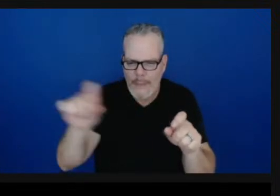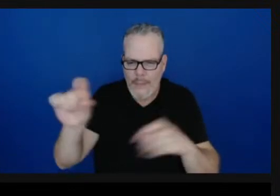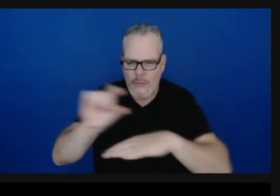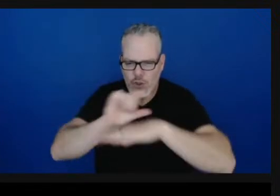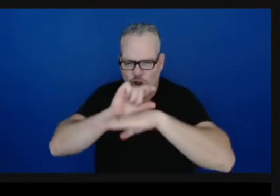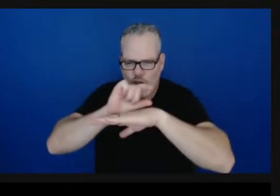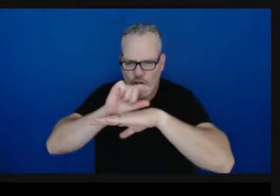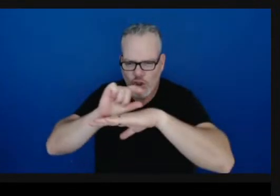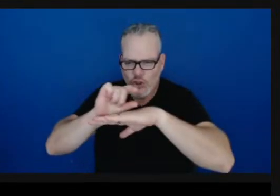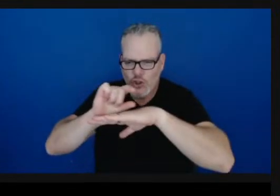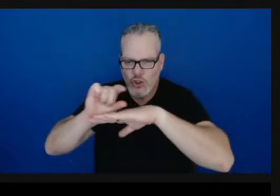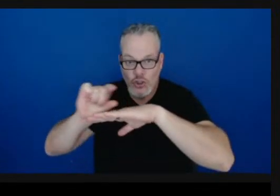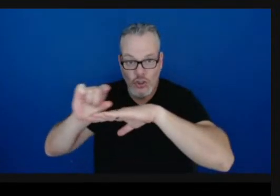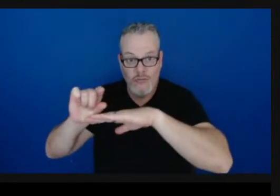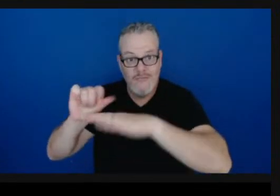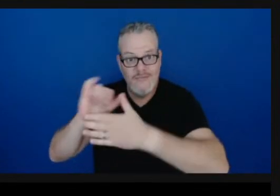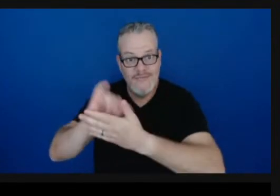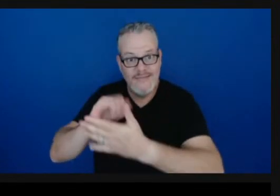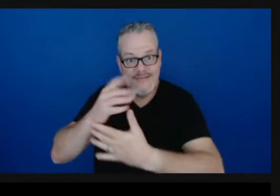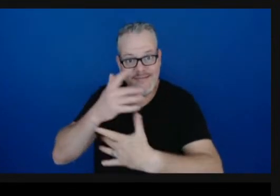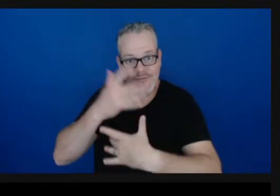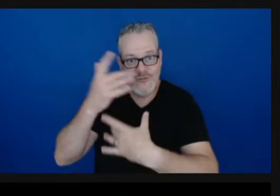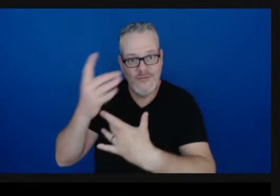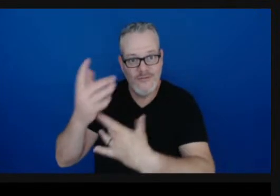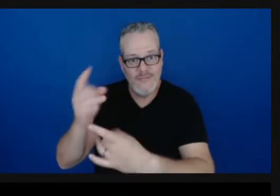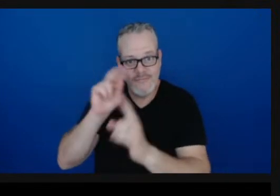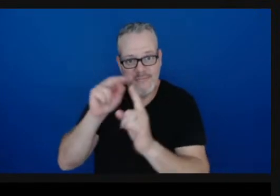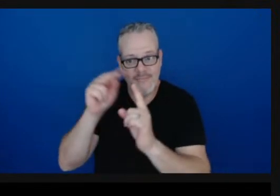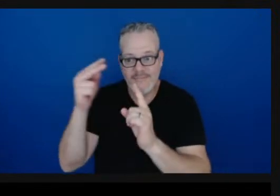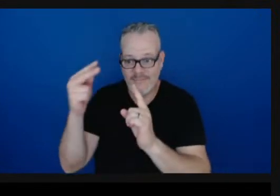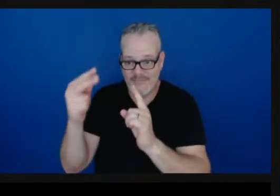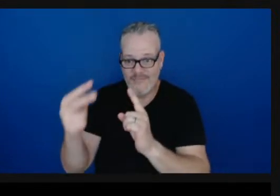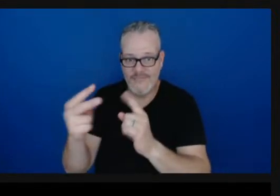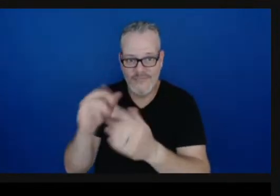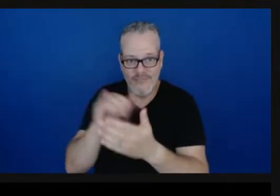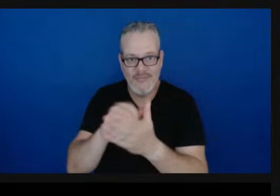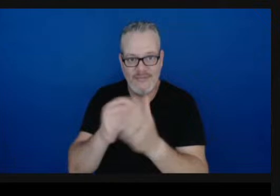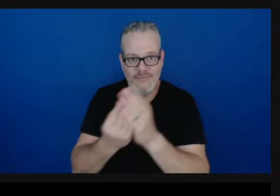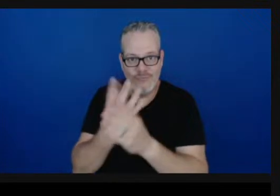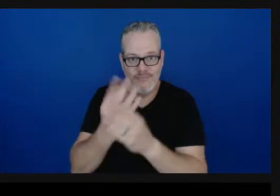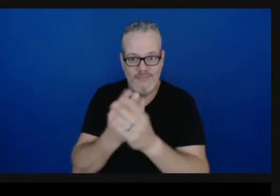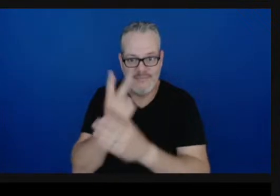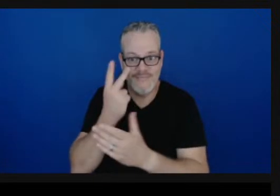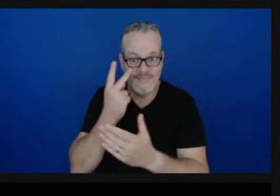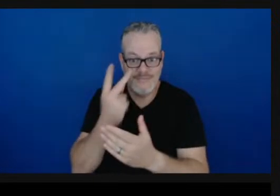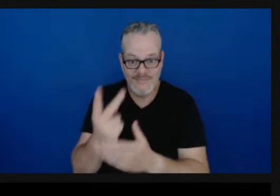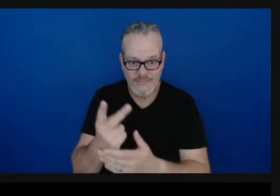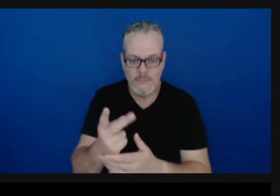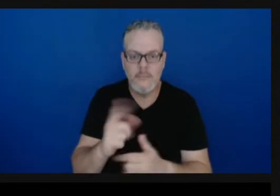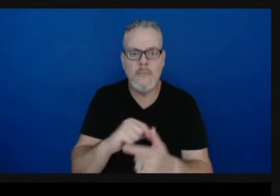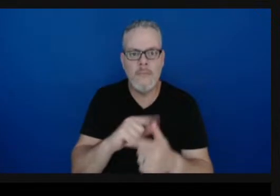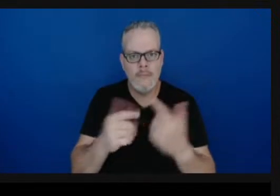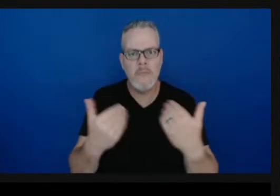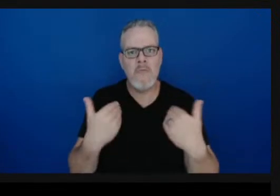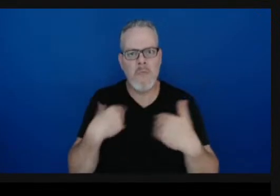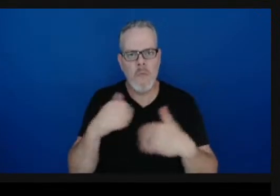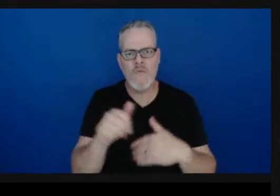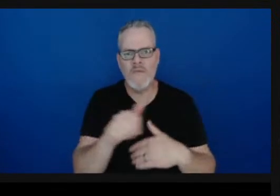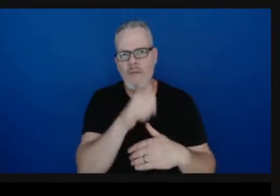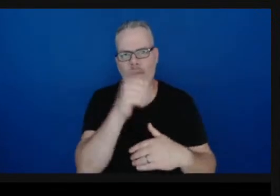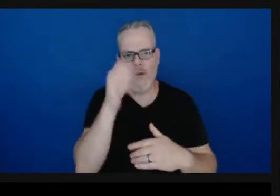A pretty interesting perspective of the eruption there. And we have some other images that were released as